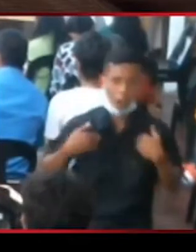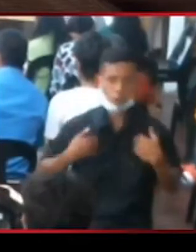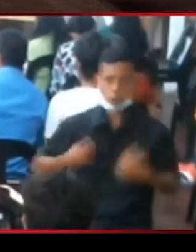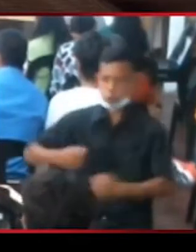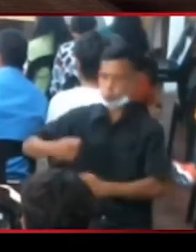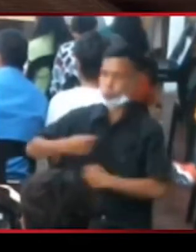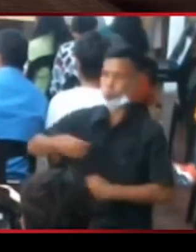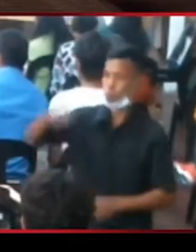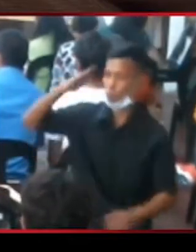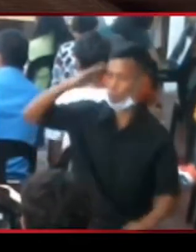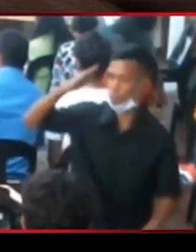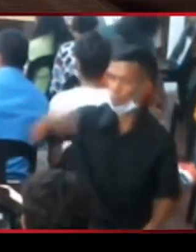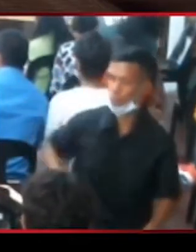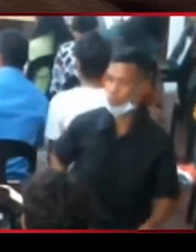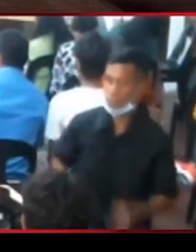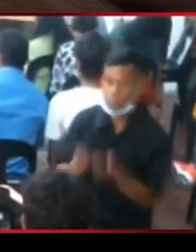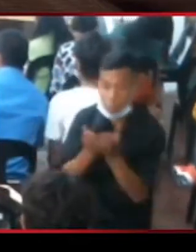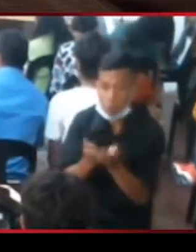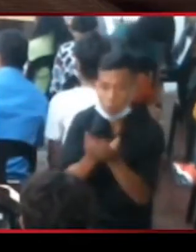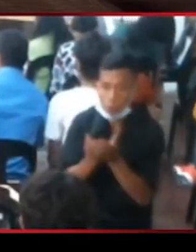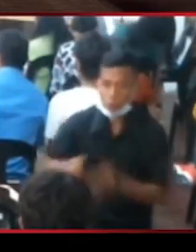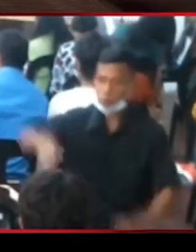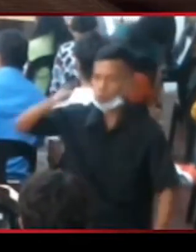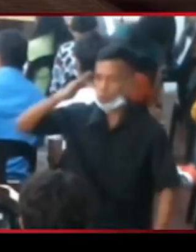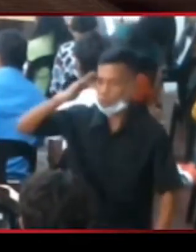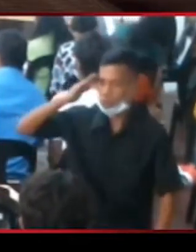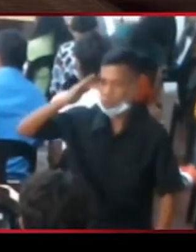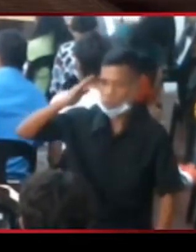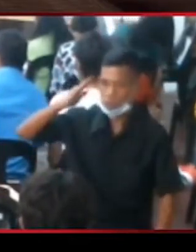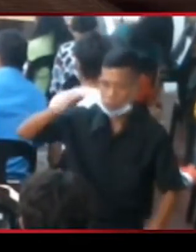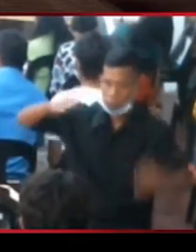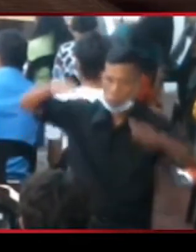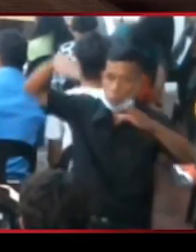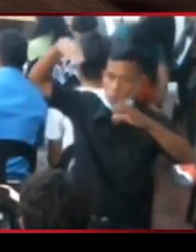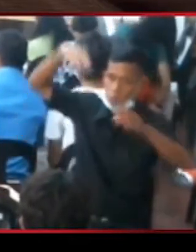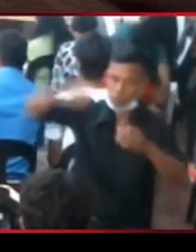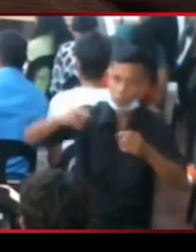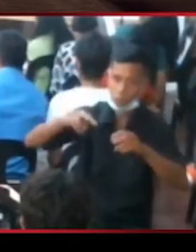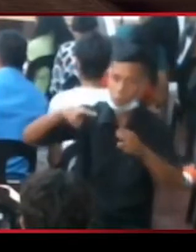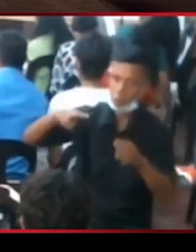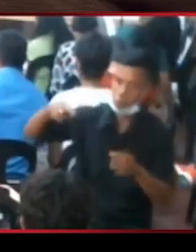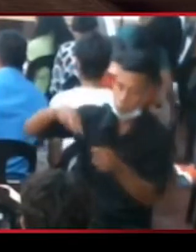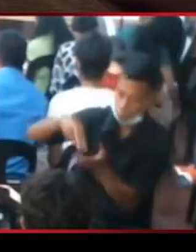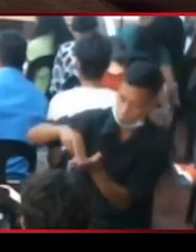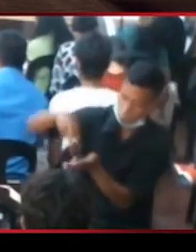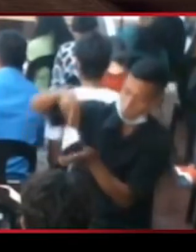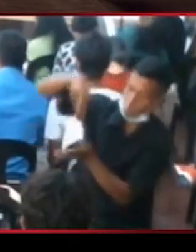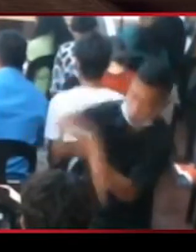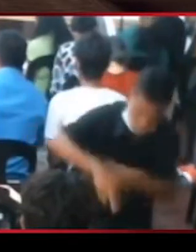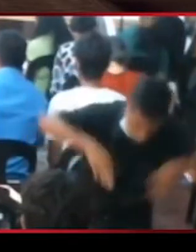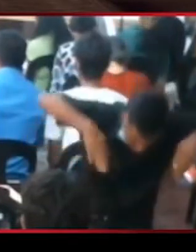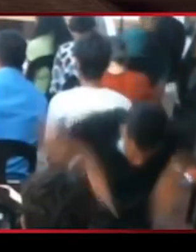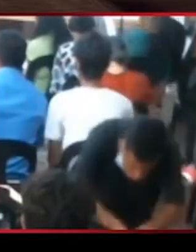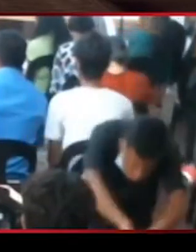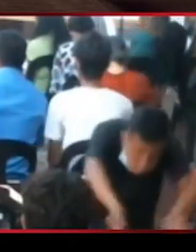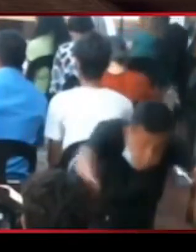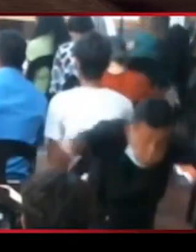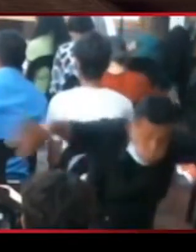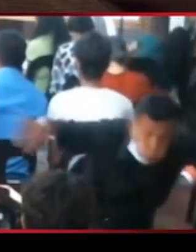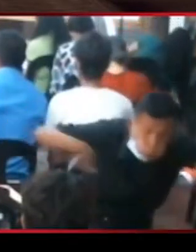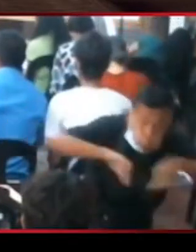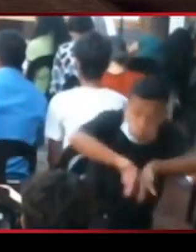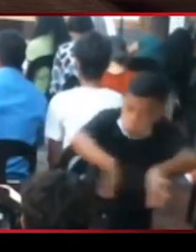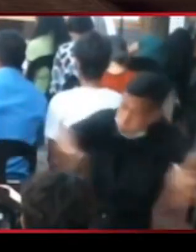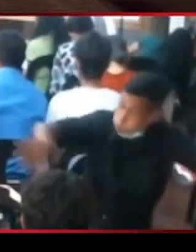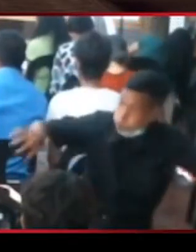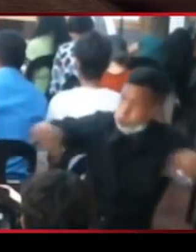training in boot camp, we had to dive in the water, and we had to swim around the pool. It was about this size